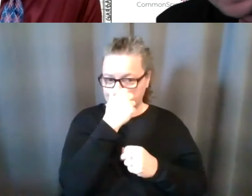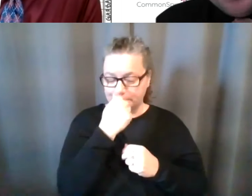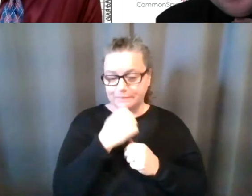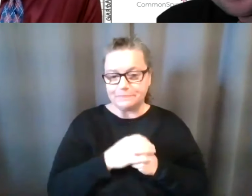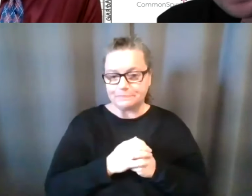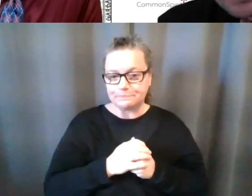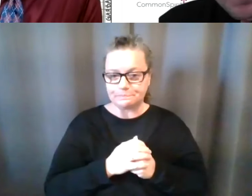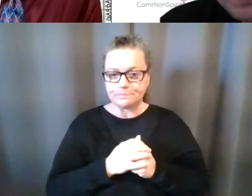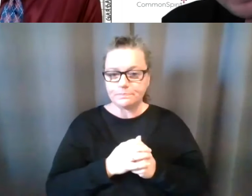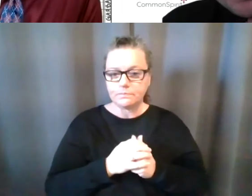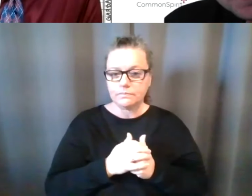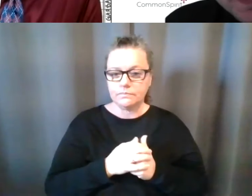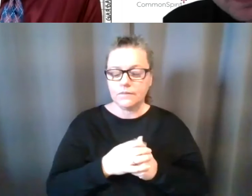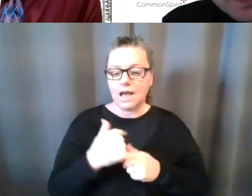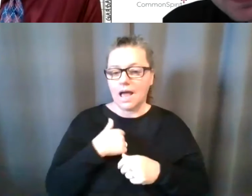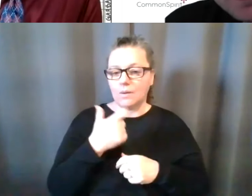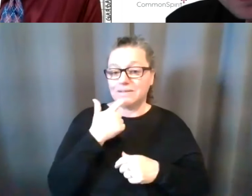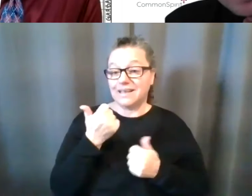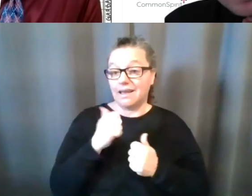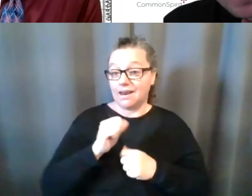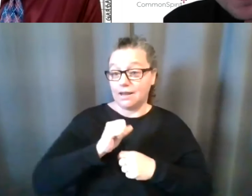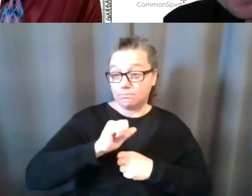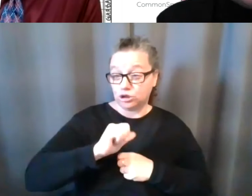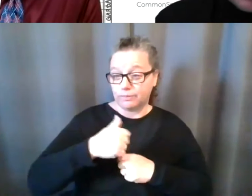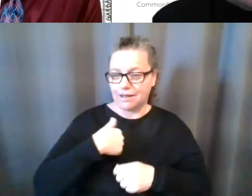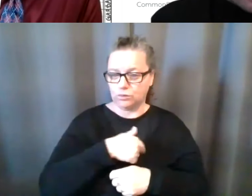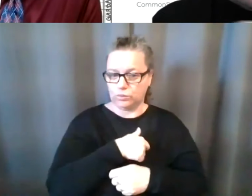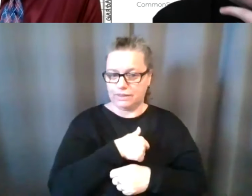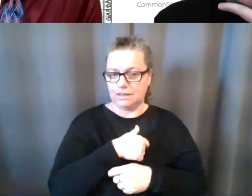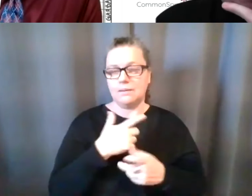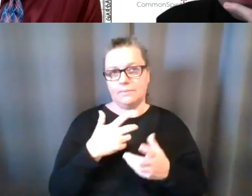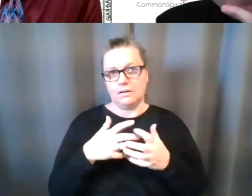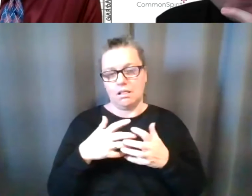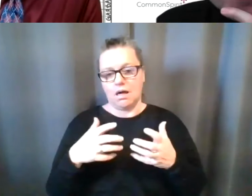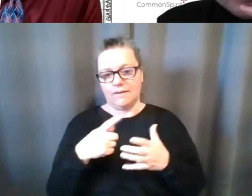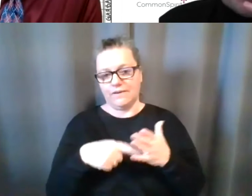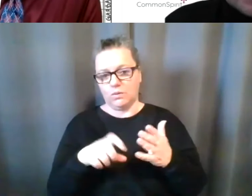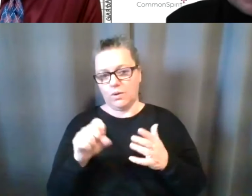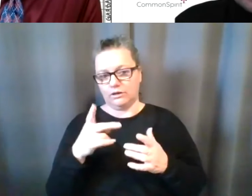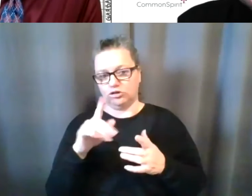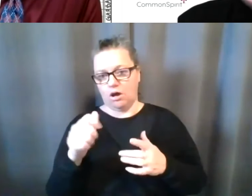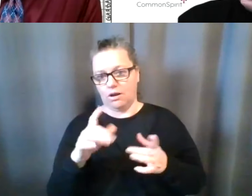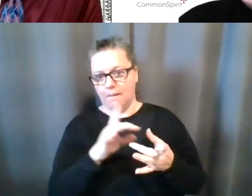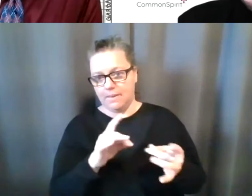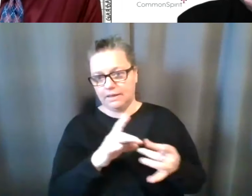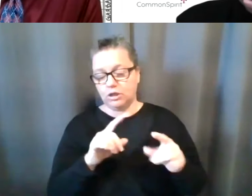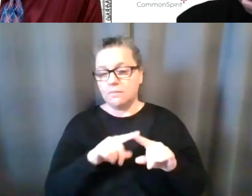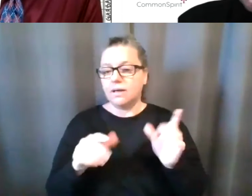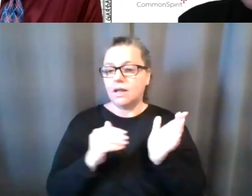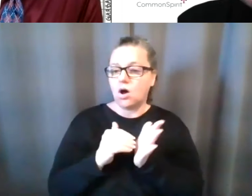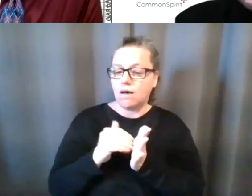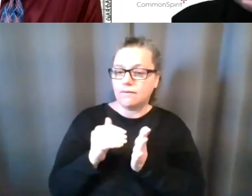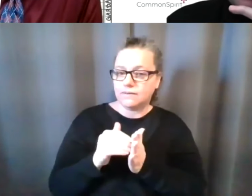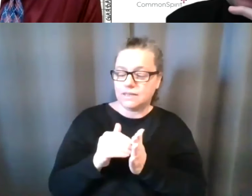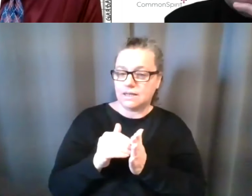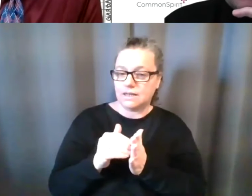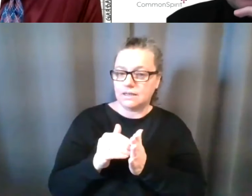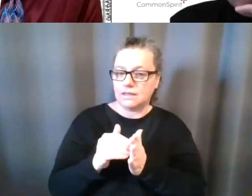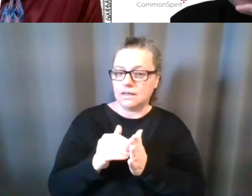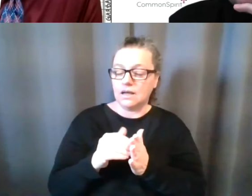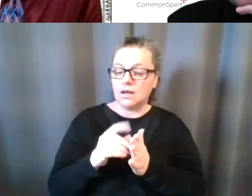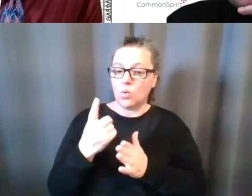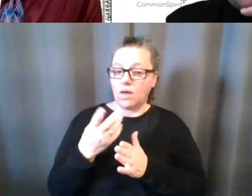that any pushback that we've gotten, I mean, a lot of it is what Shauna has mentioned, but oftentimes one thing I find that's really